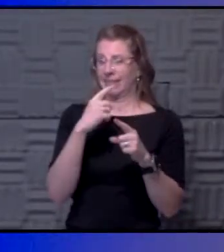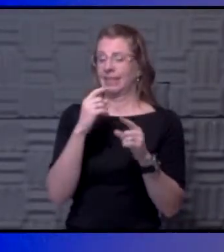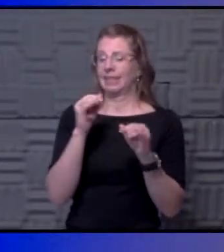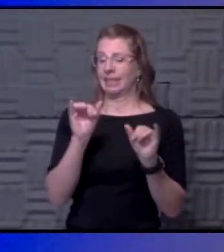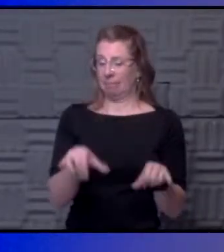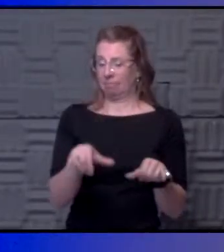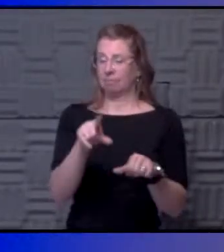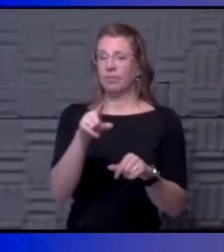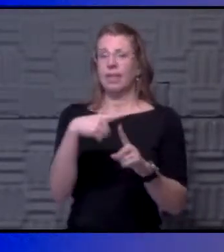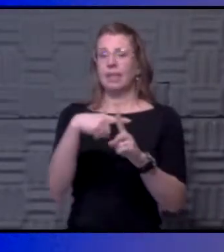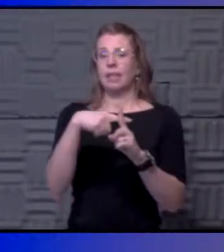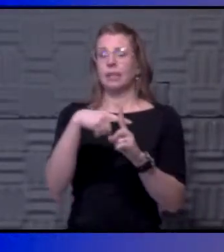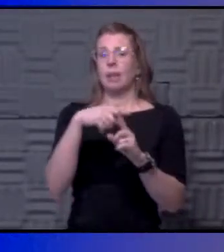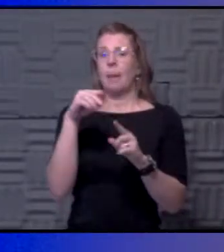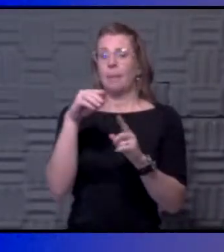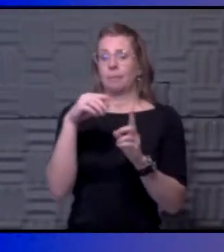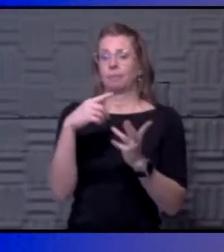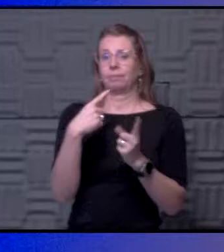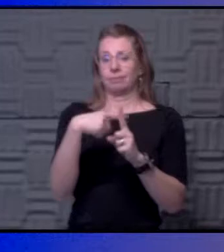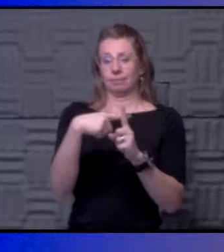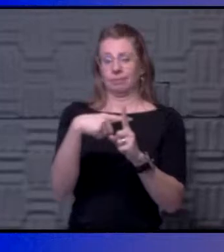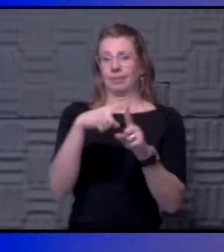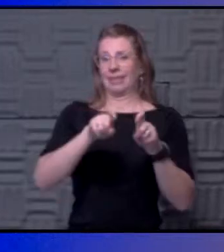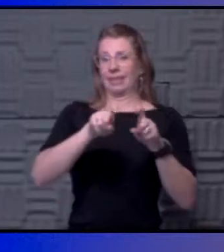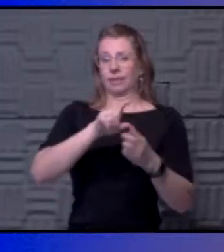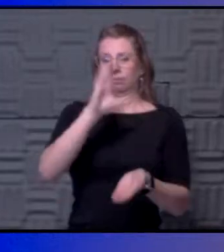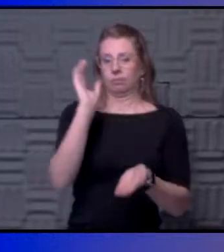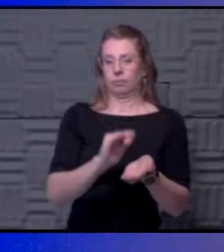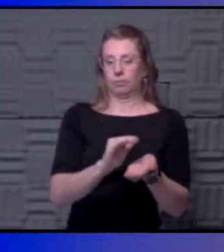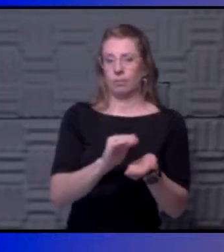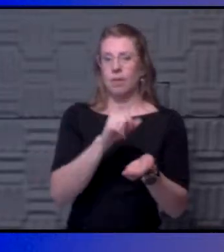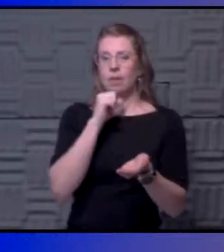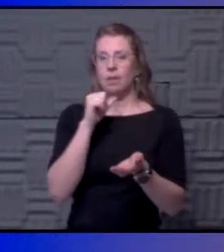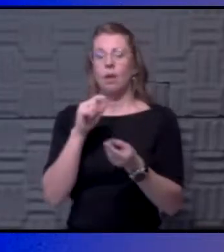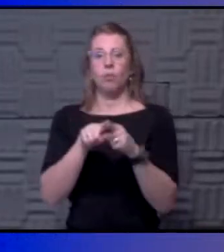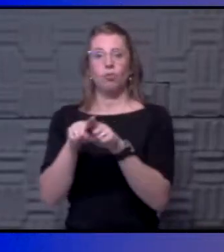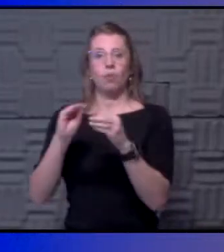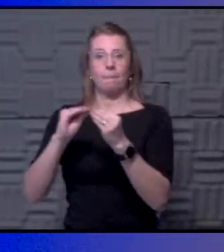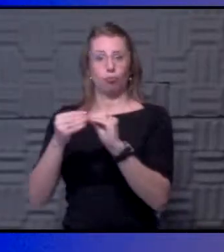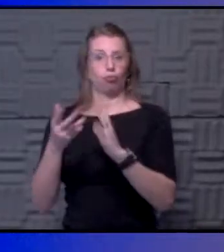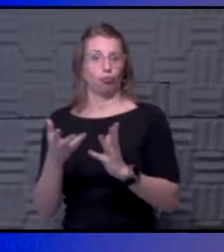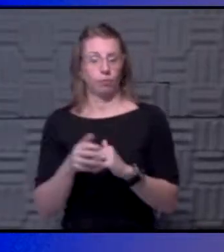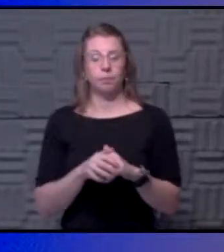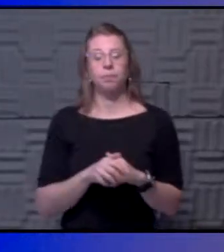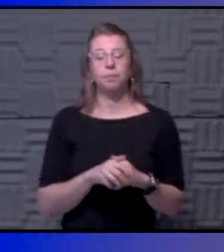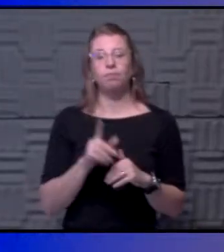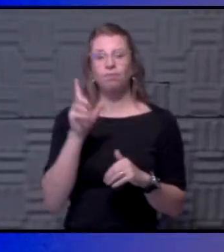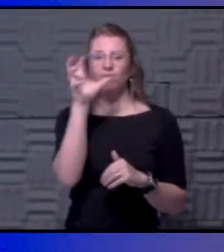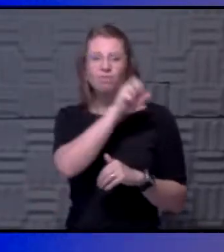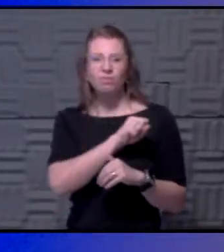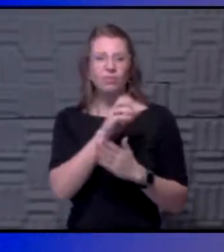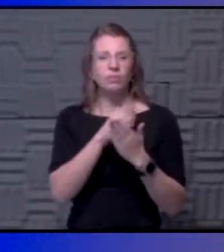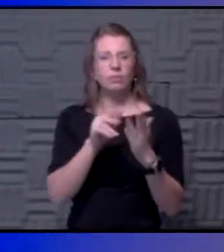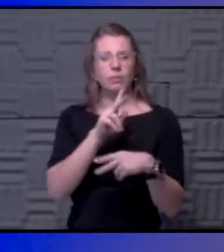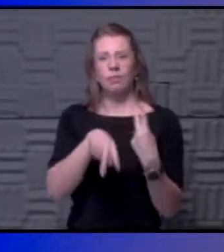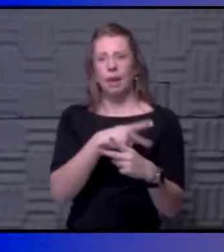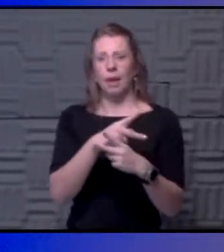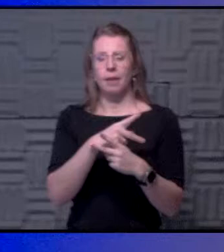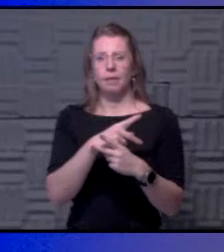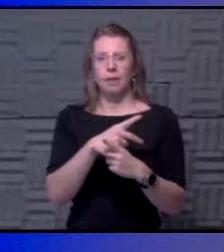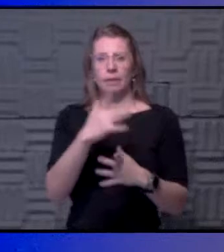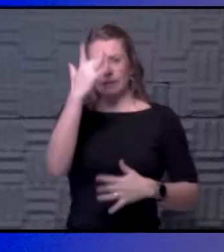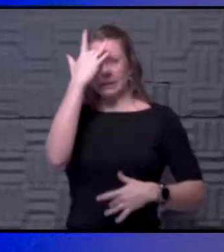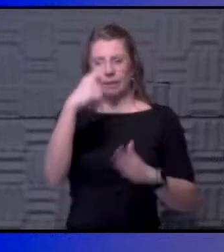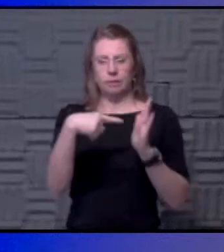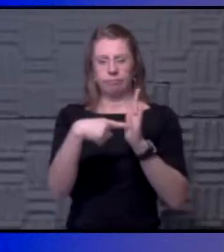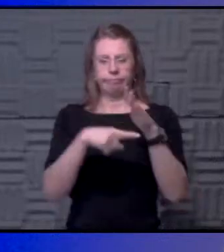down, not just the whole numbers. And we have to assume there is some sort of either asymptomatic spread